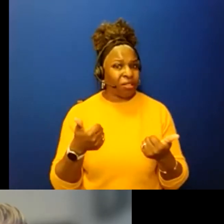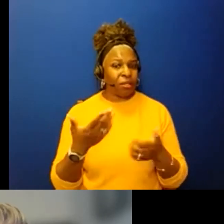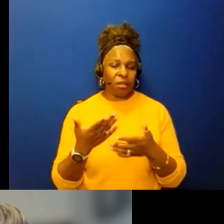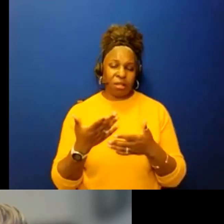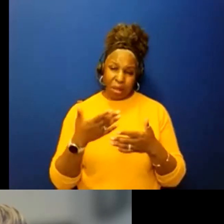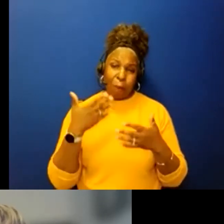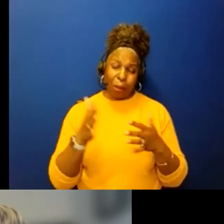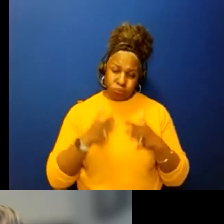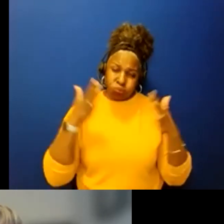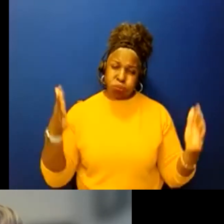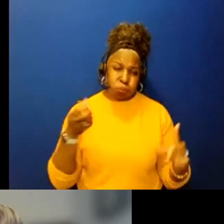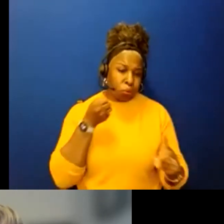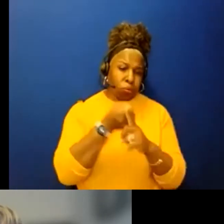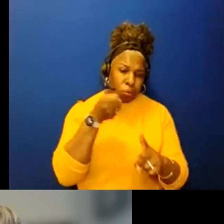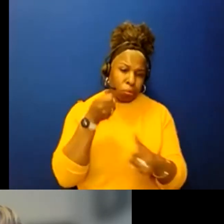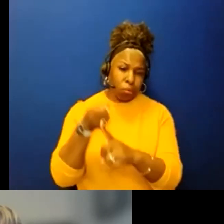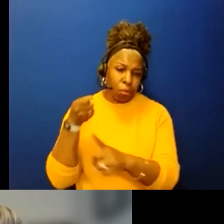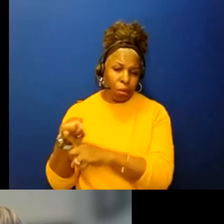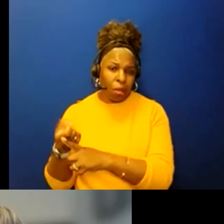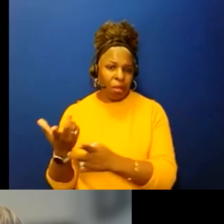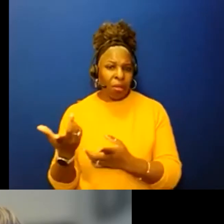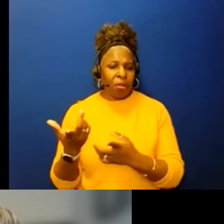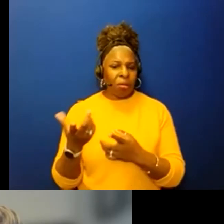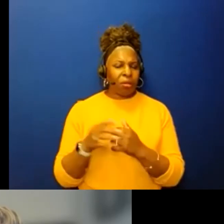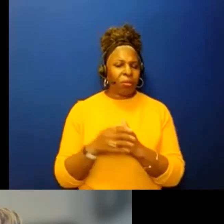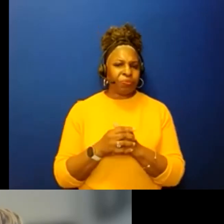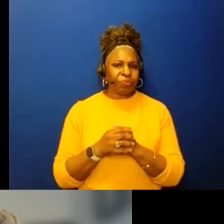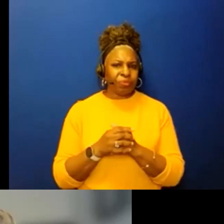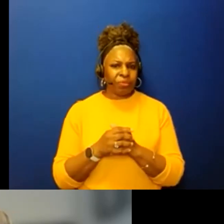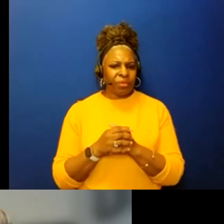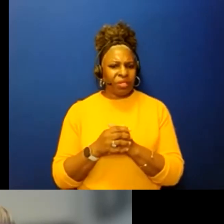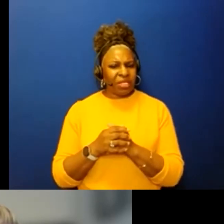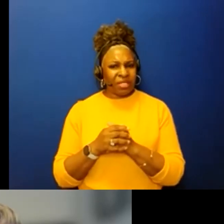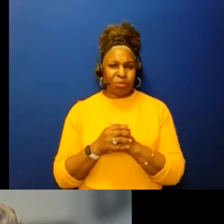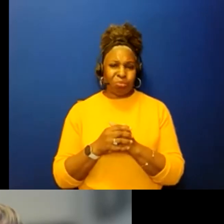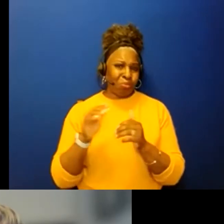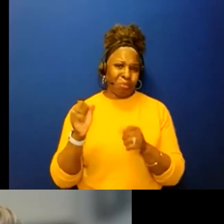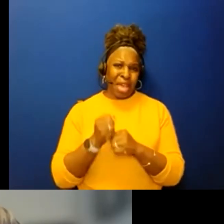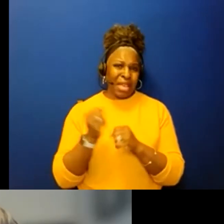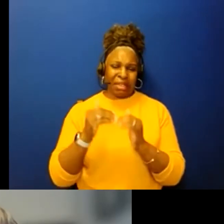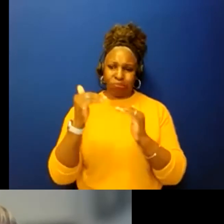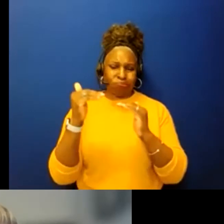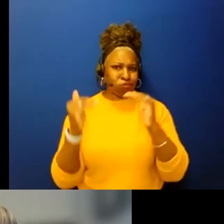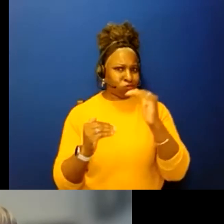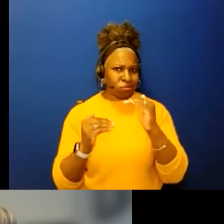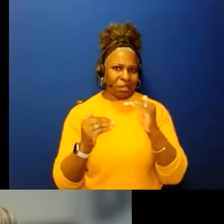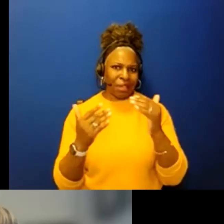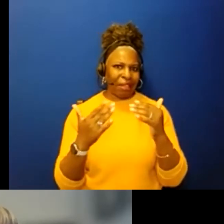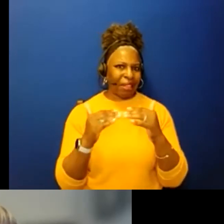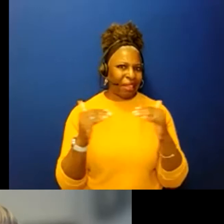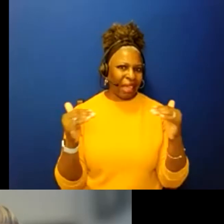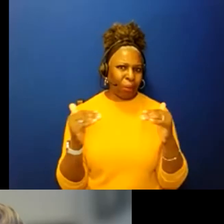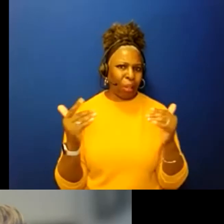work with, and it's made the playing field even uneven for them. And at Leonard, Cheshire, with their own pan